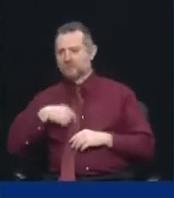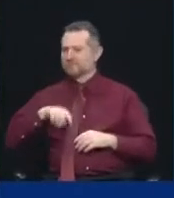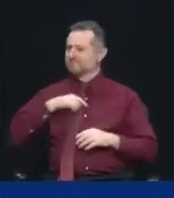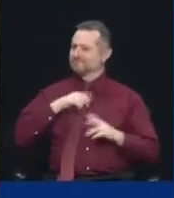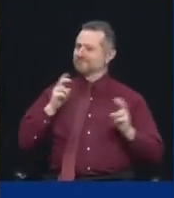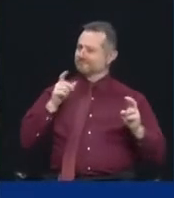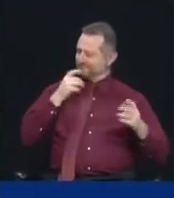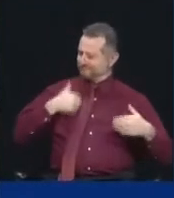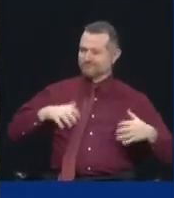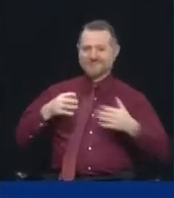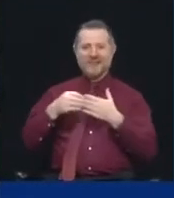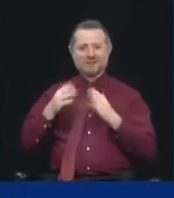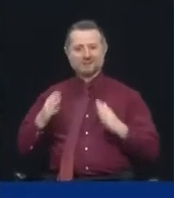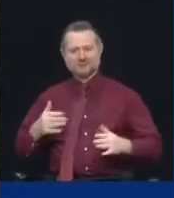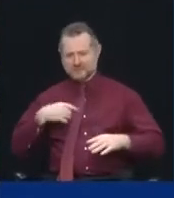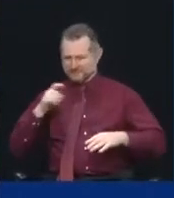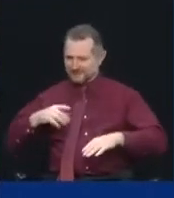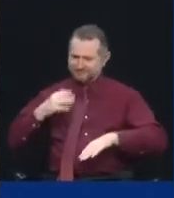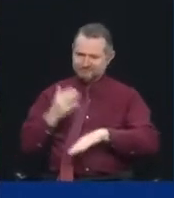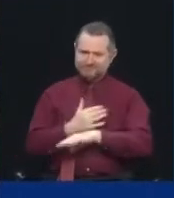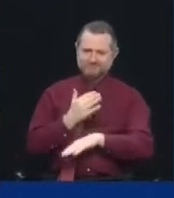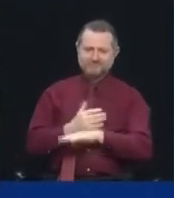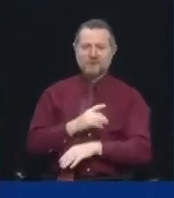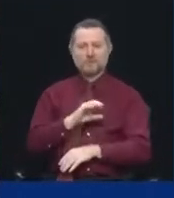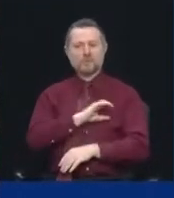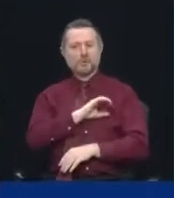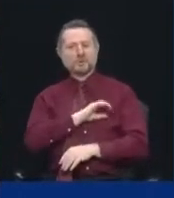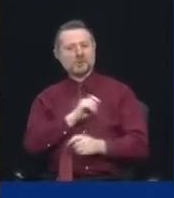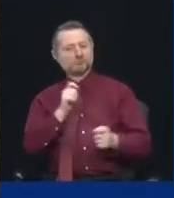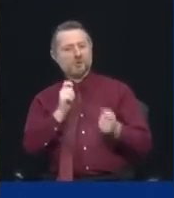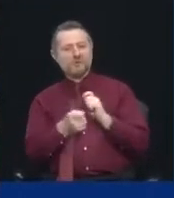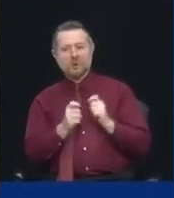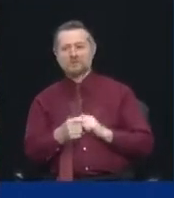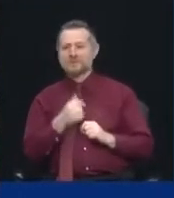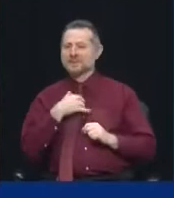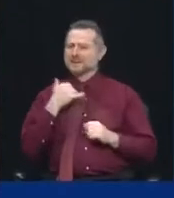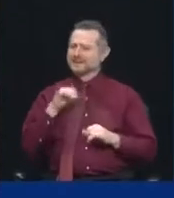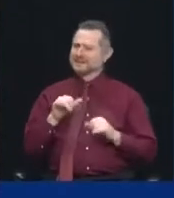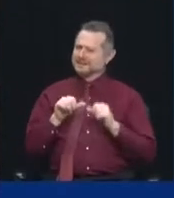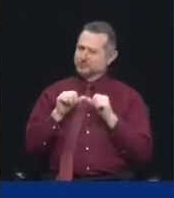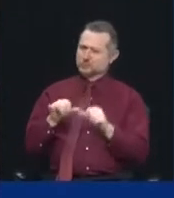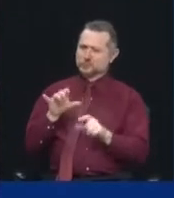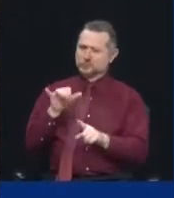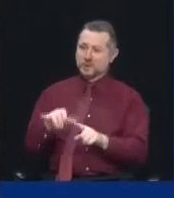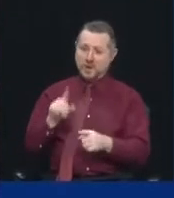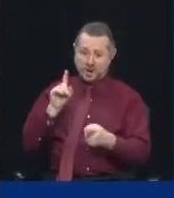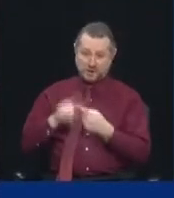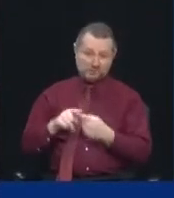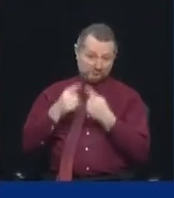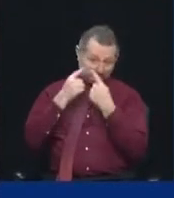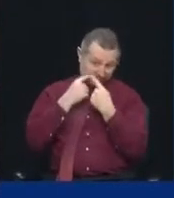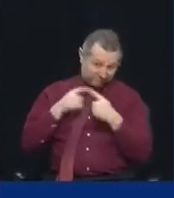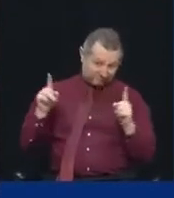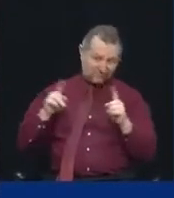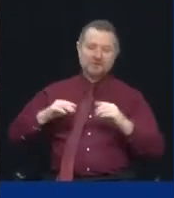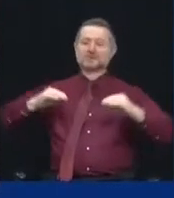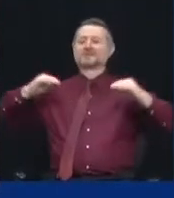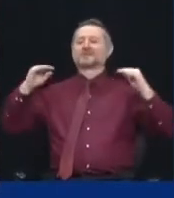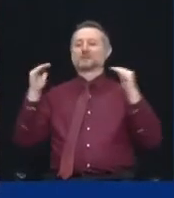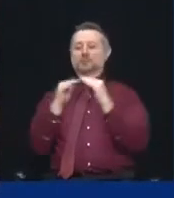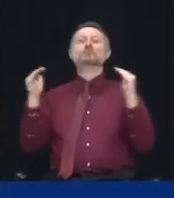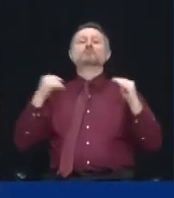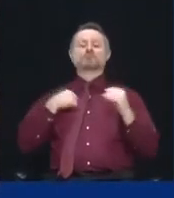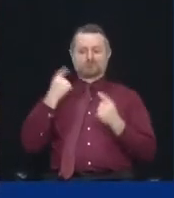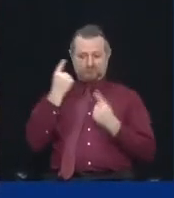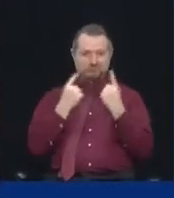of reforms, police reforms, and I think we will continue to do so until justice is really what